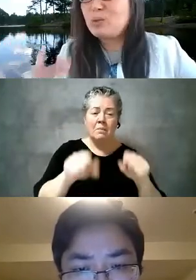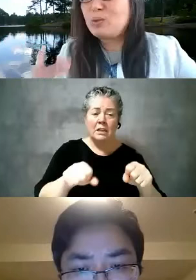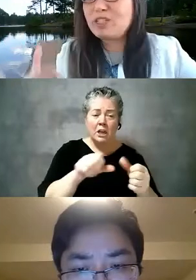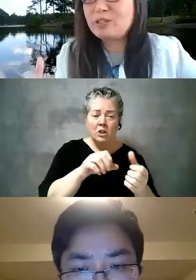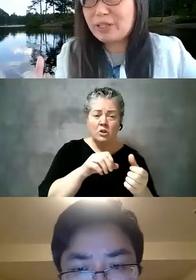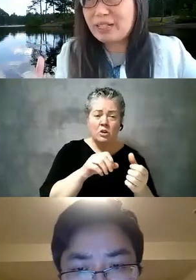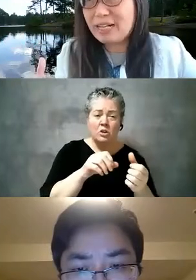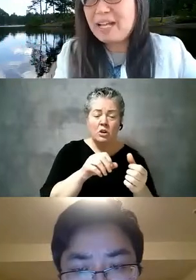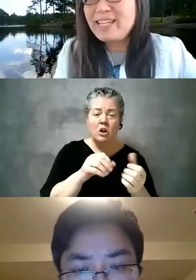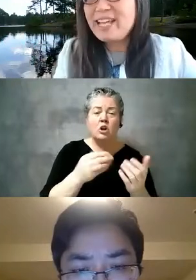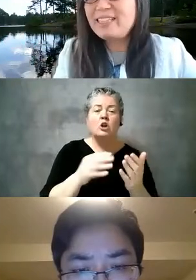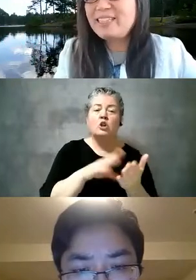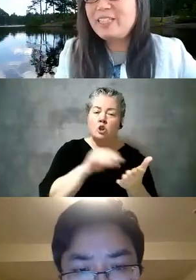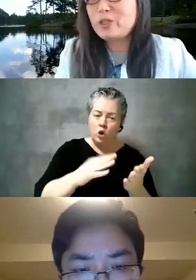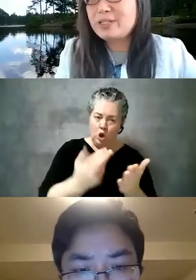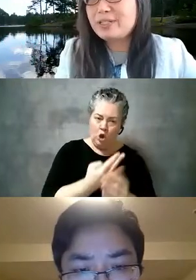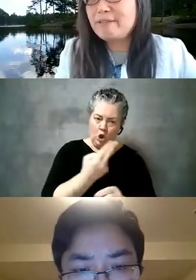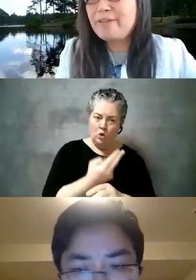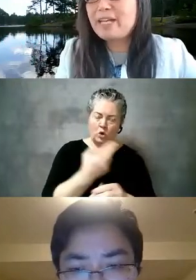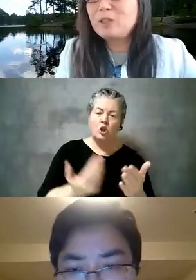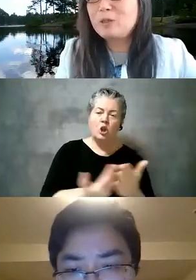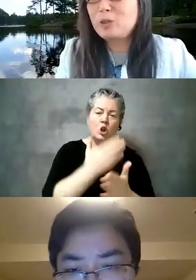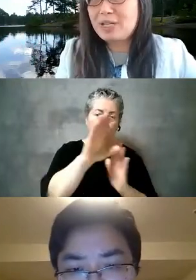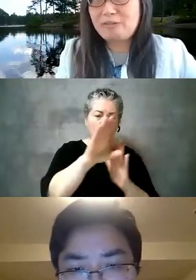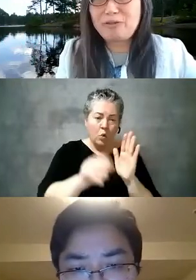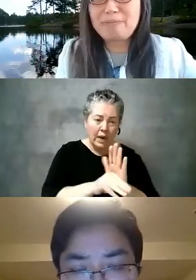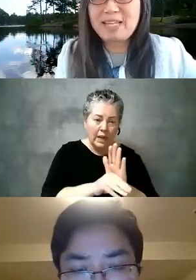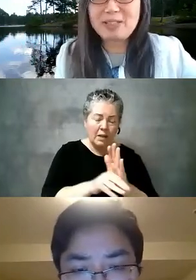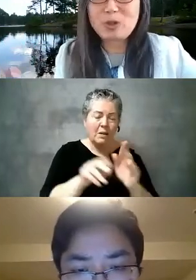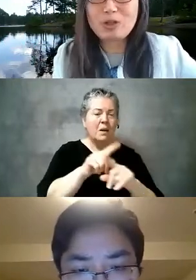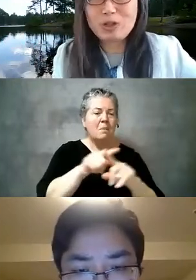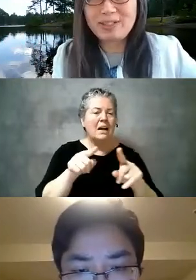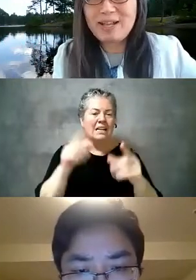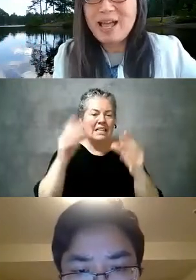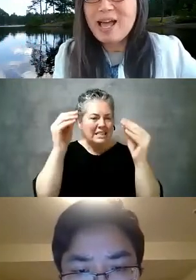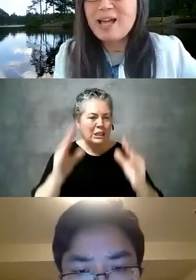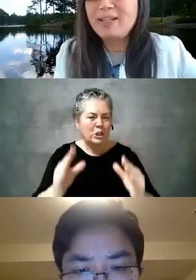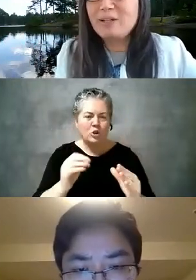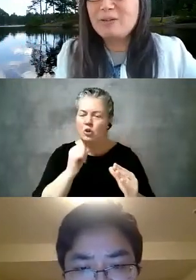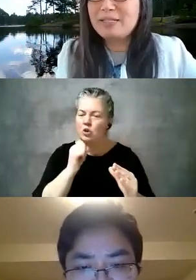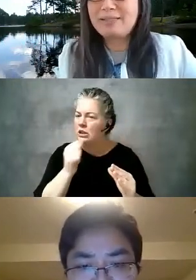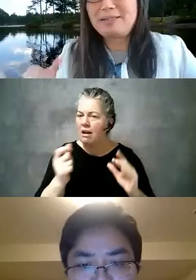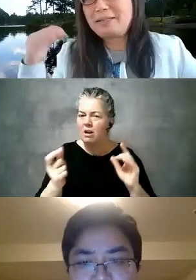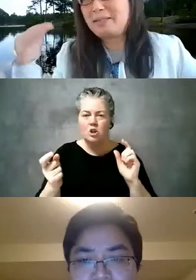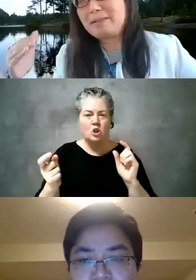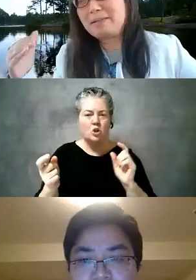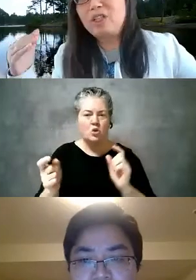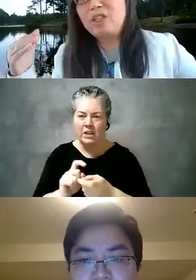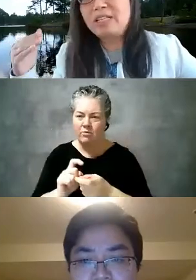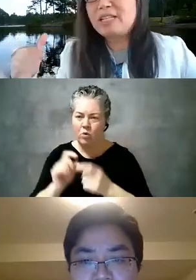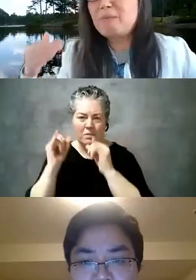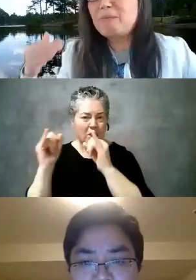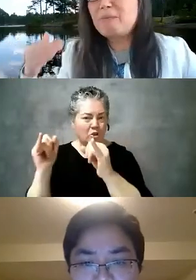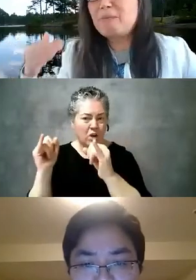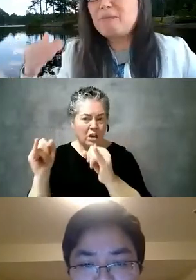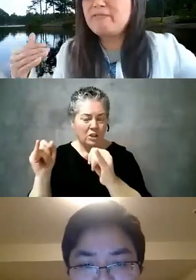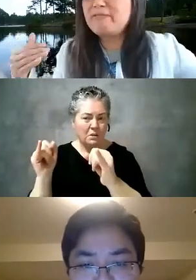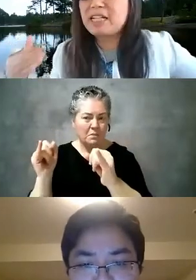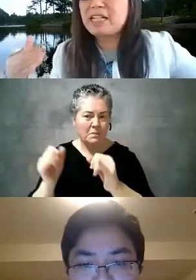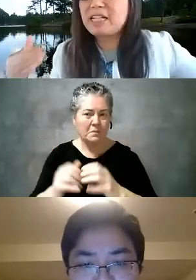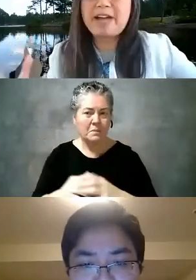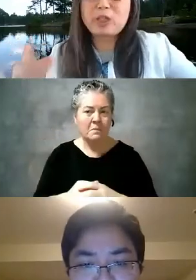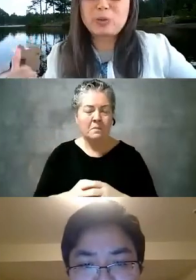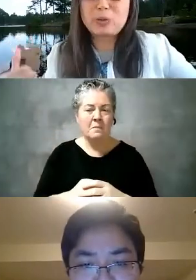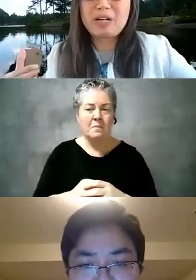are using the new curriculum, yet teachers fail to transform their instruction. You know, this is something conceived